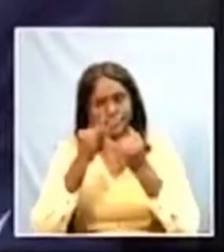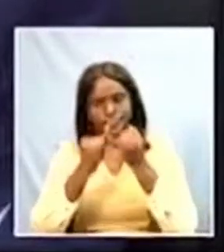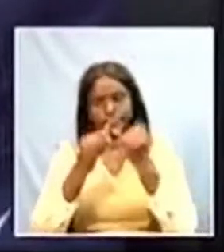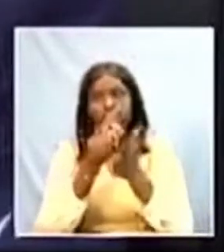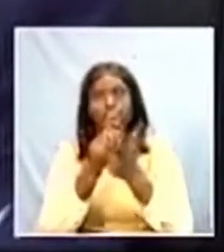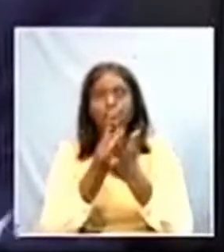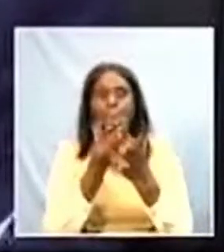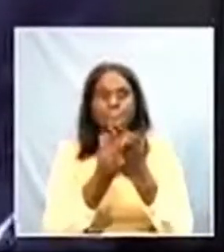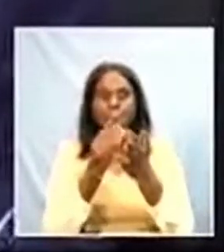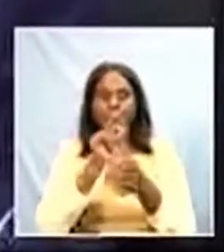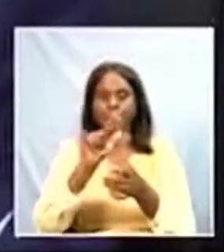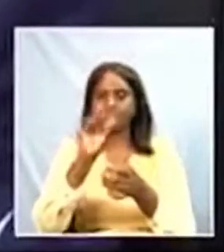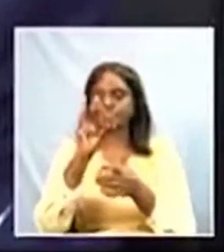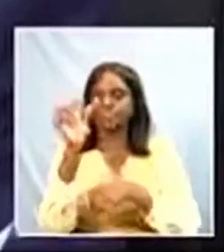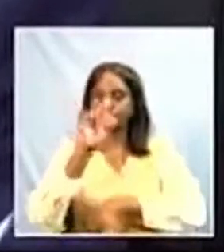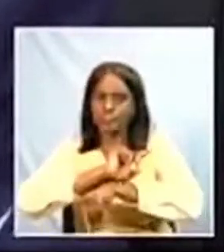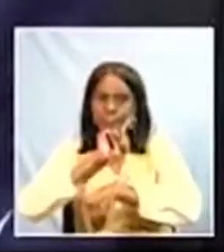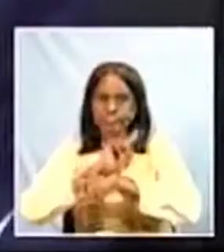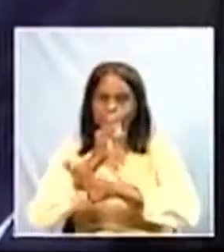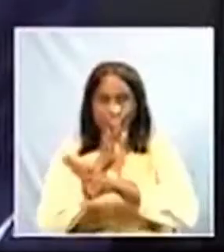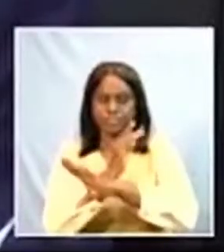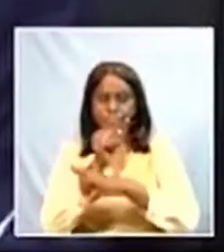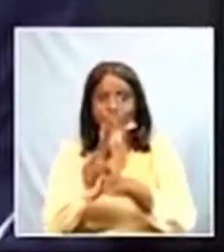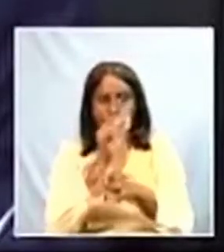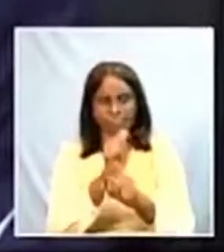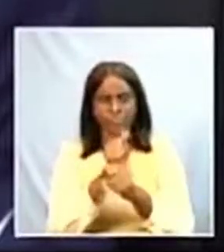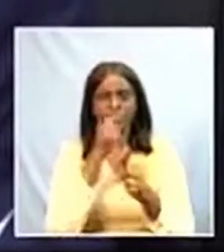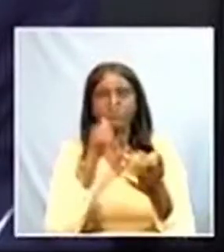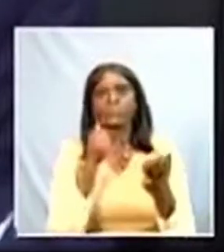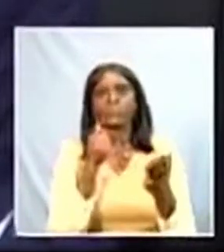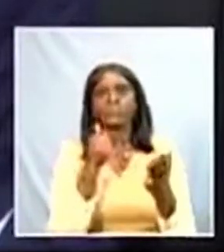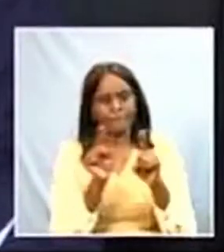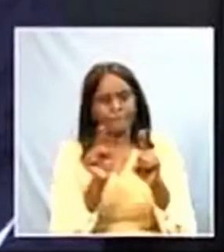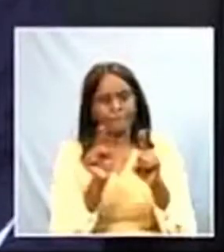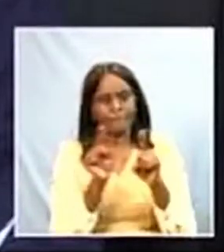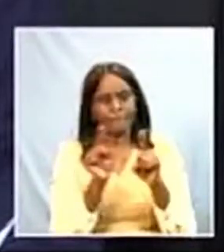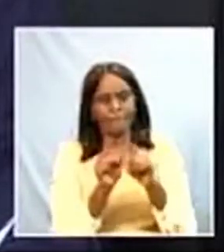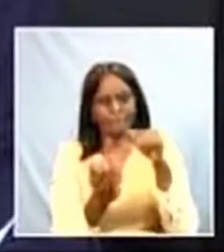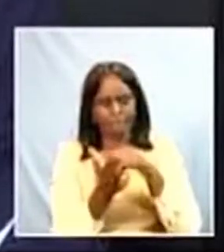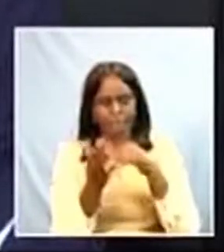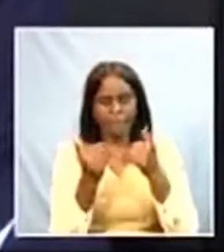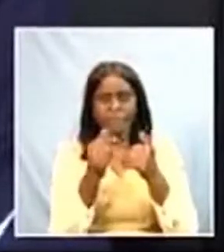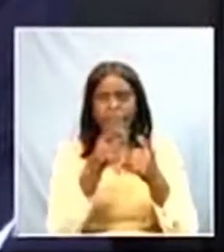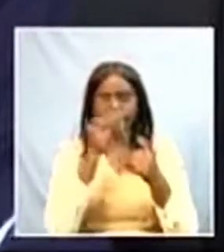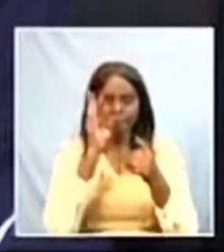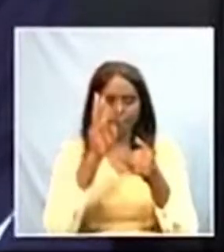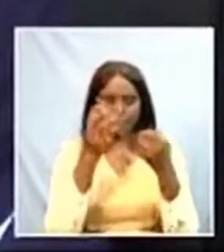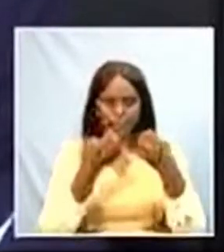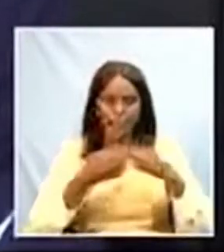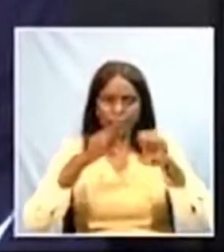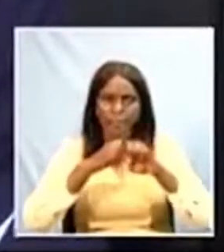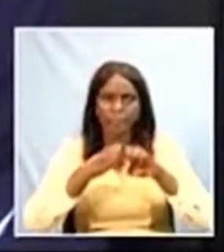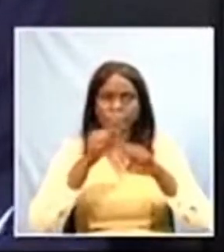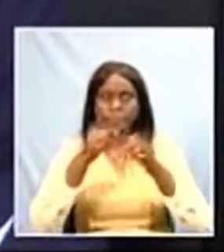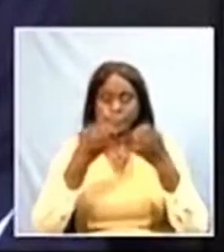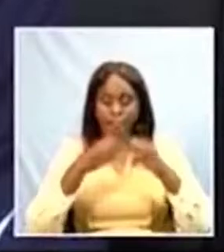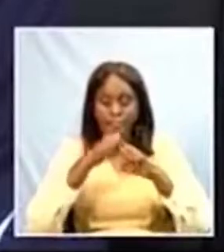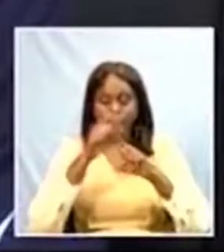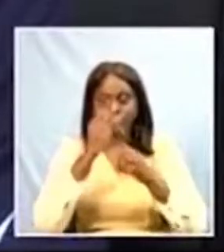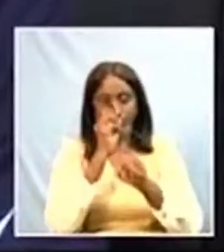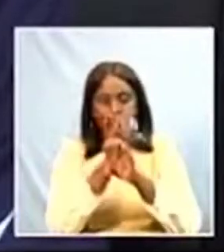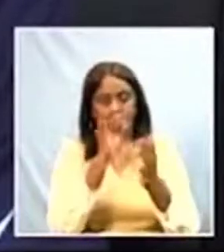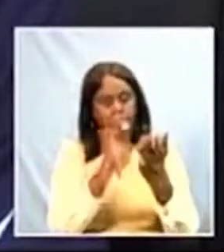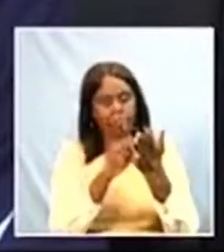accounts 24 days before you receive the letter. And then you already put